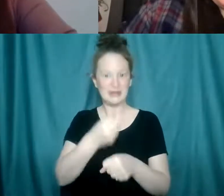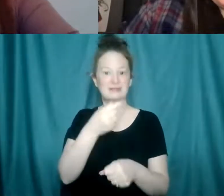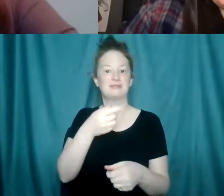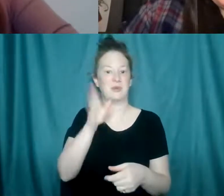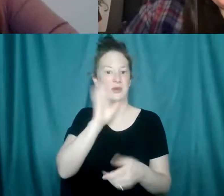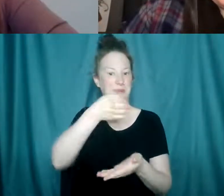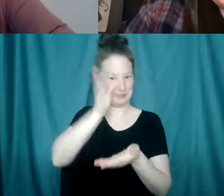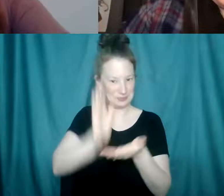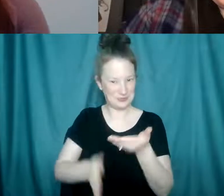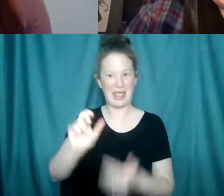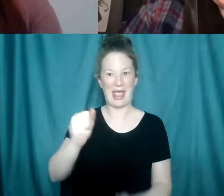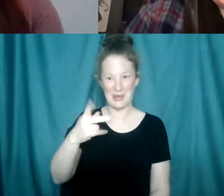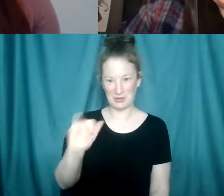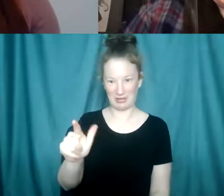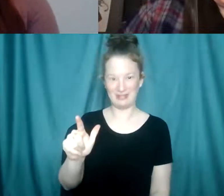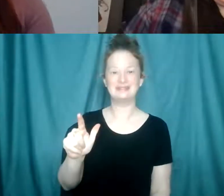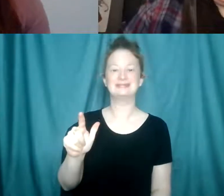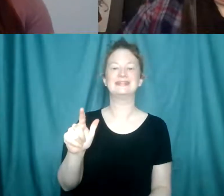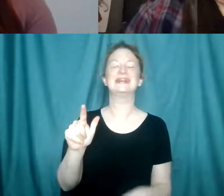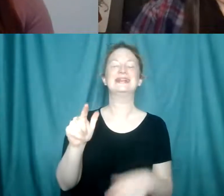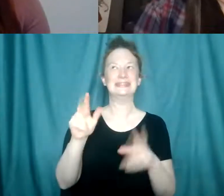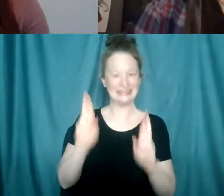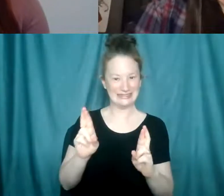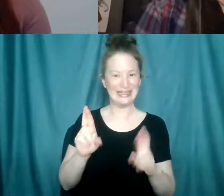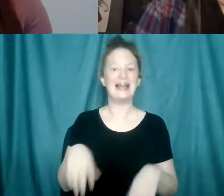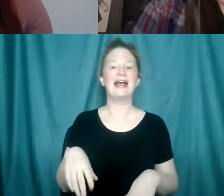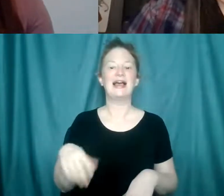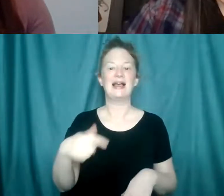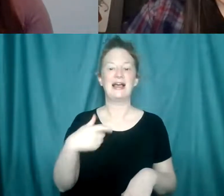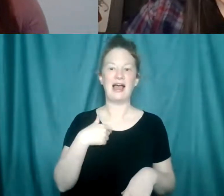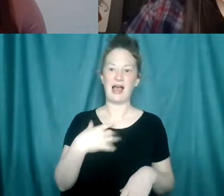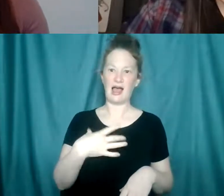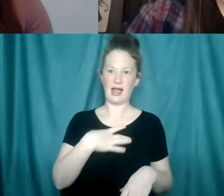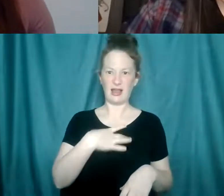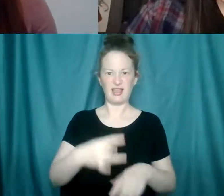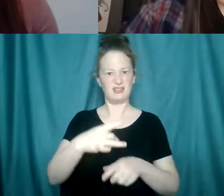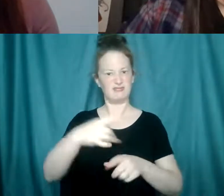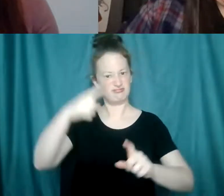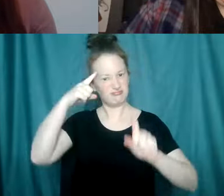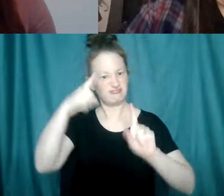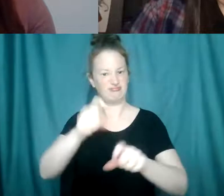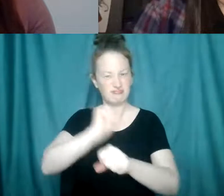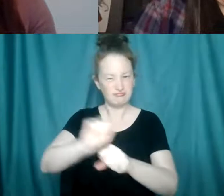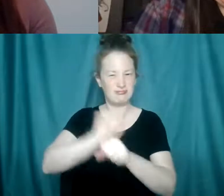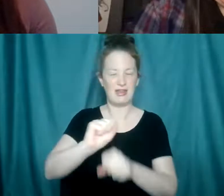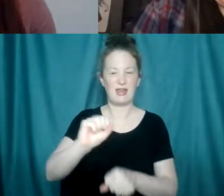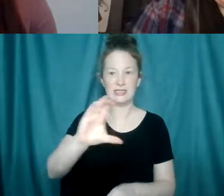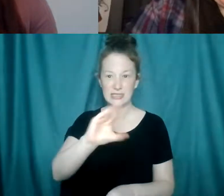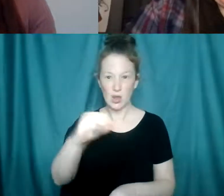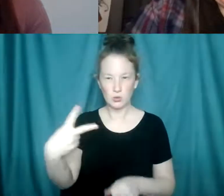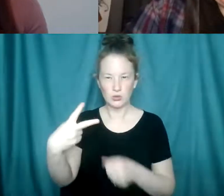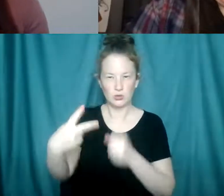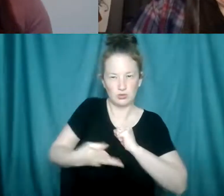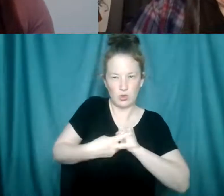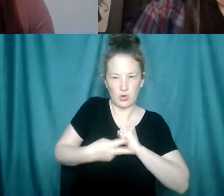ideally. And I really like to work on carbon storage because I really believe this is one of the ways that we can actually solve